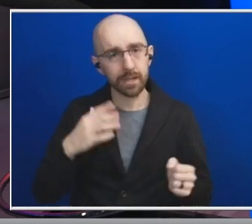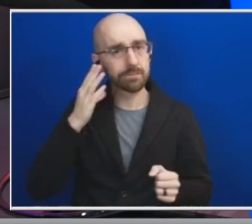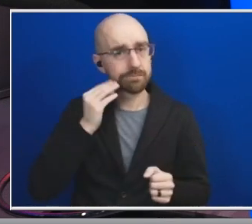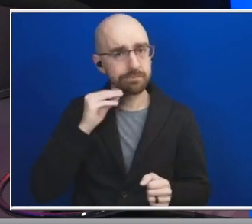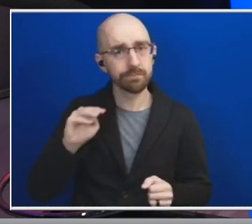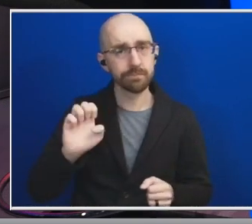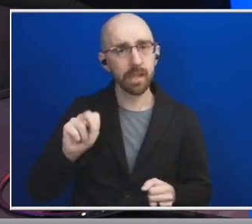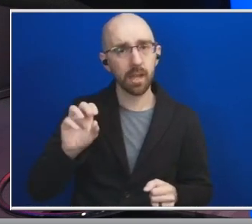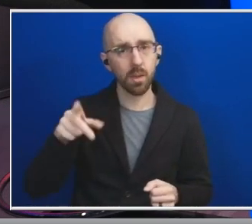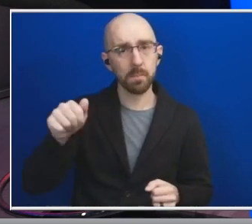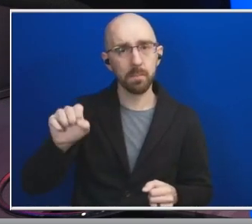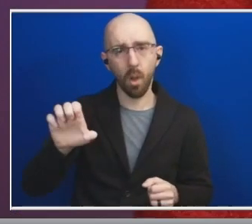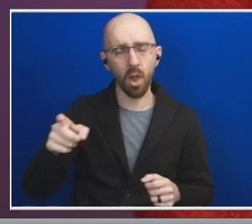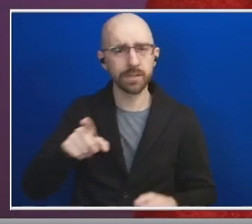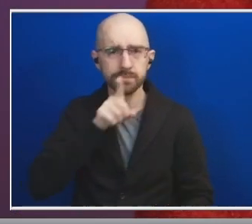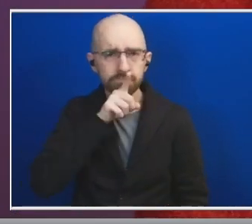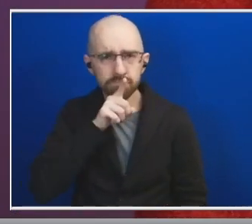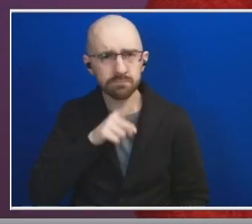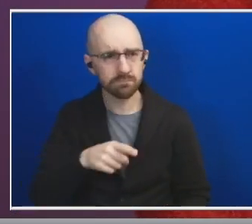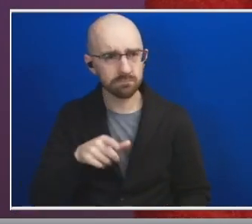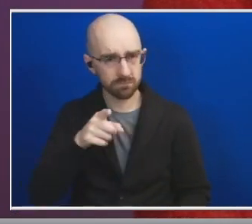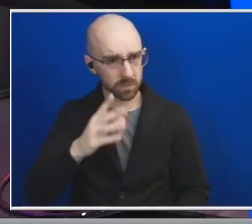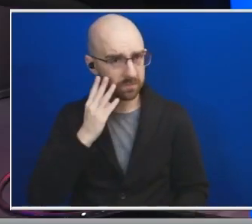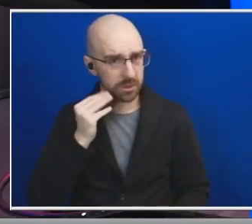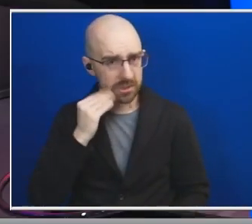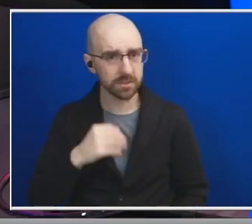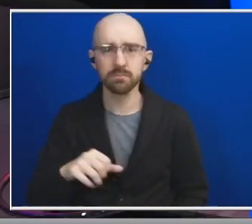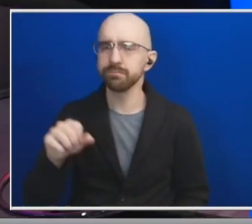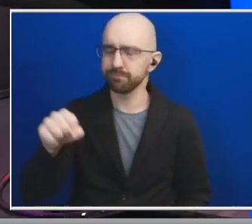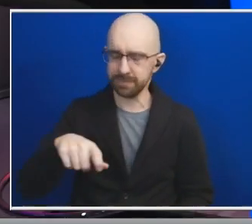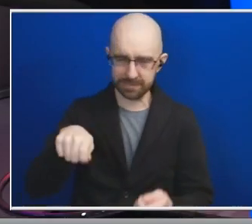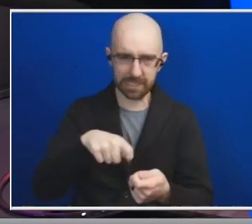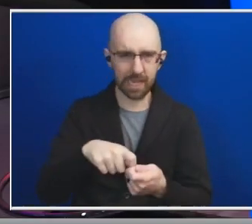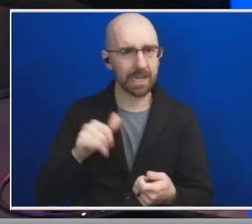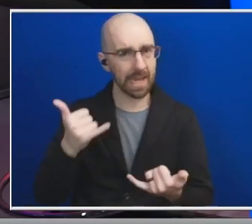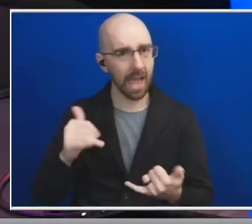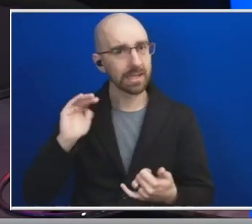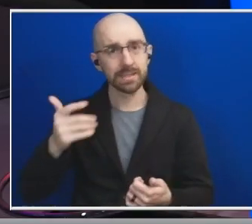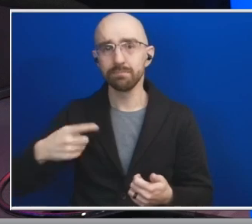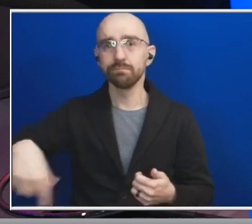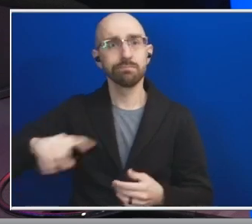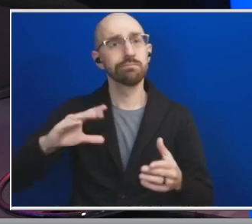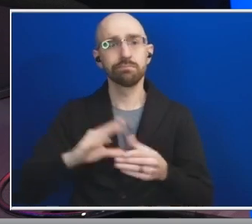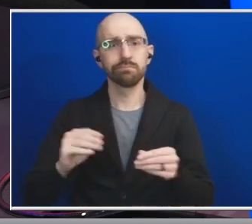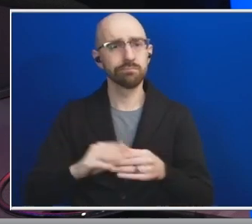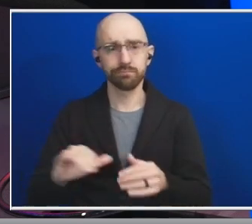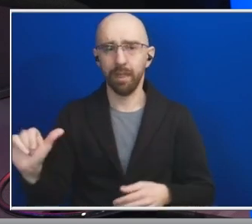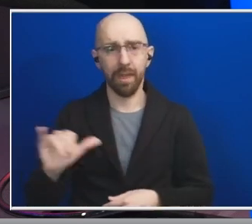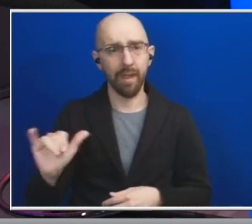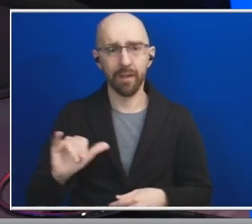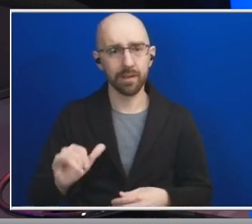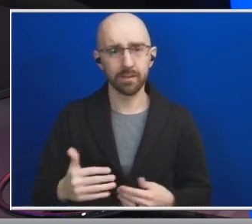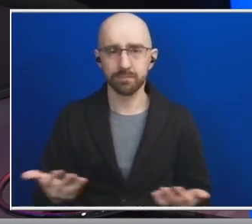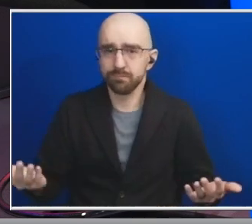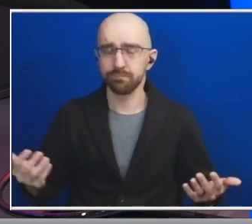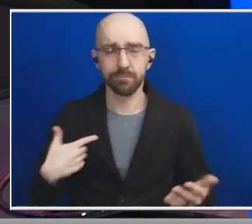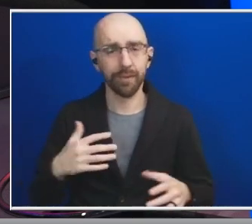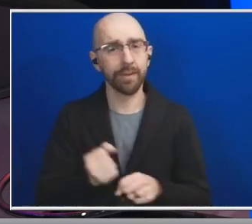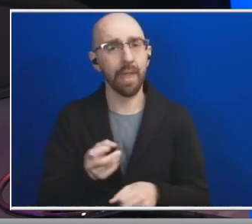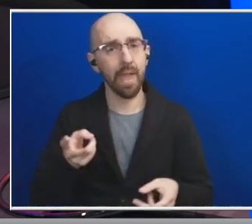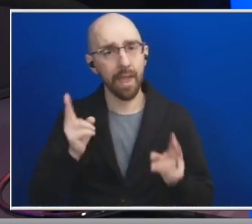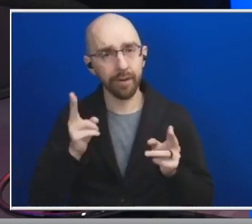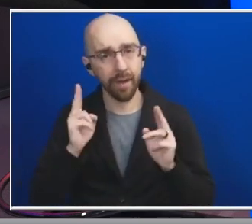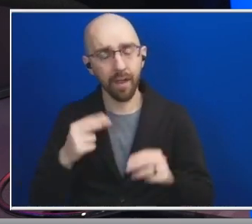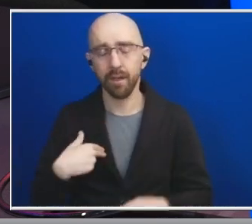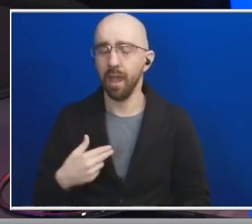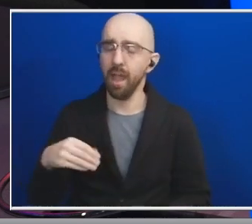experience? Exactly. Yeah. Boy, now it feels like everyone's just talking about it as if they have a You know, they're getting a haircut, they're in menopause, they're